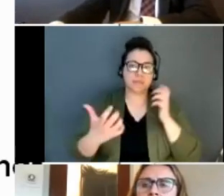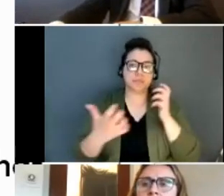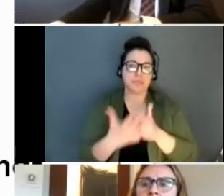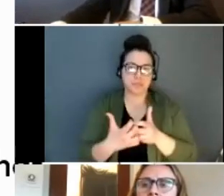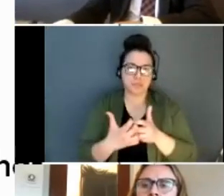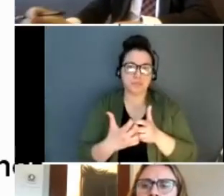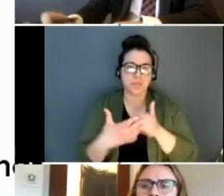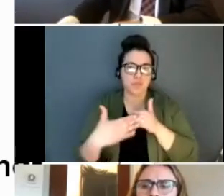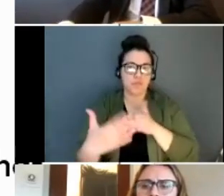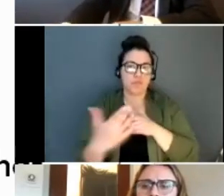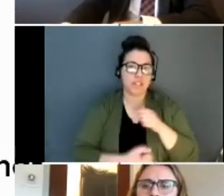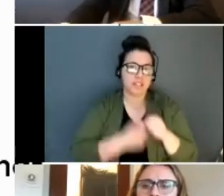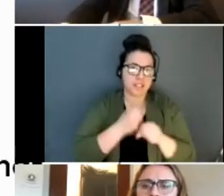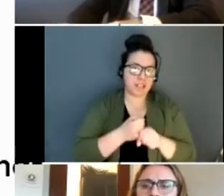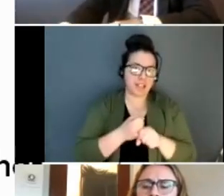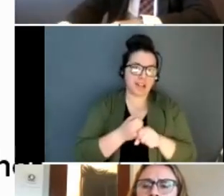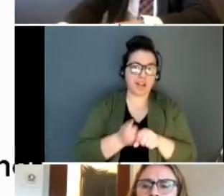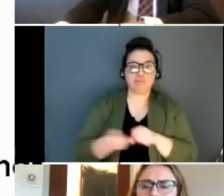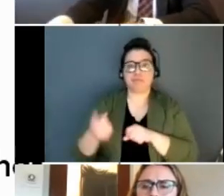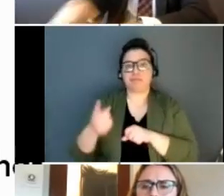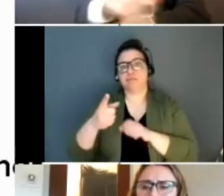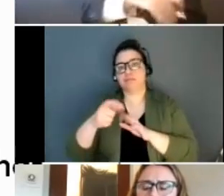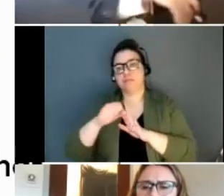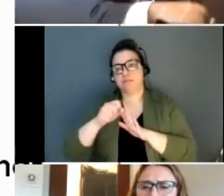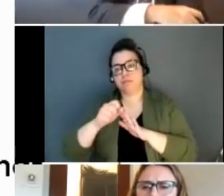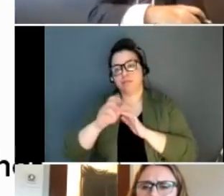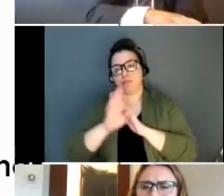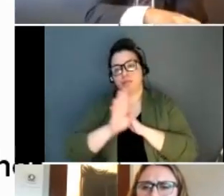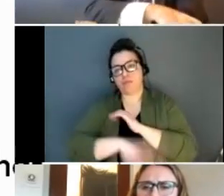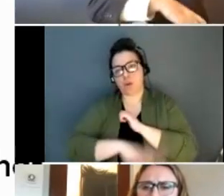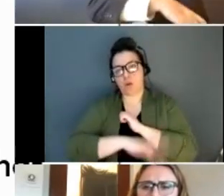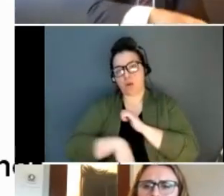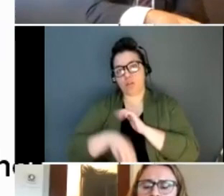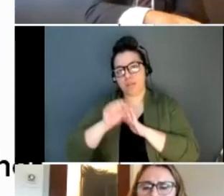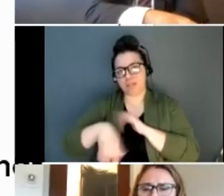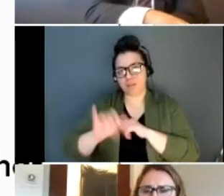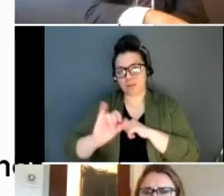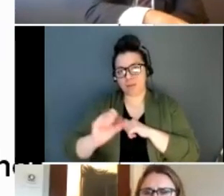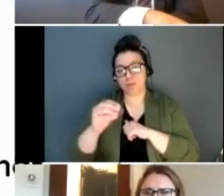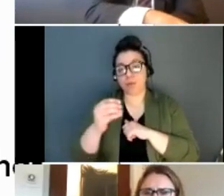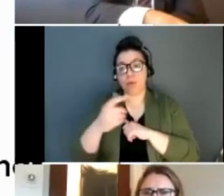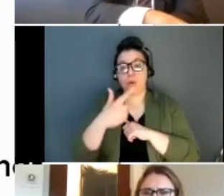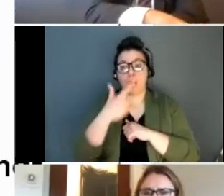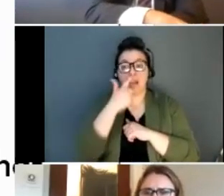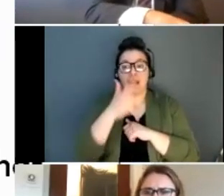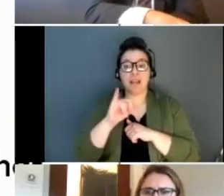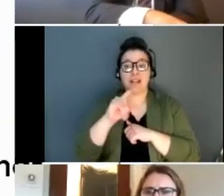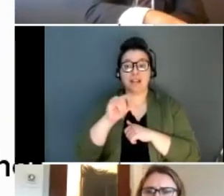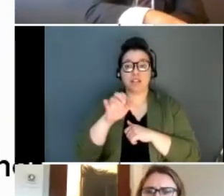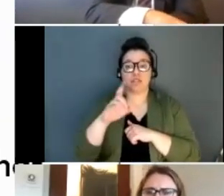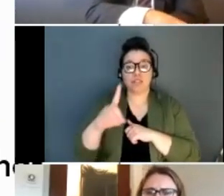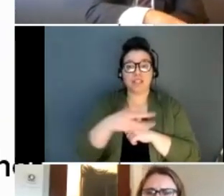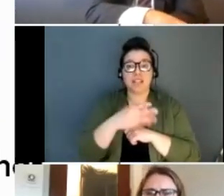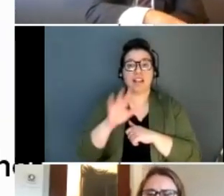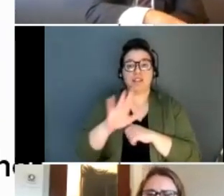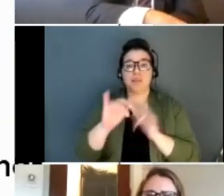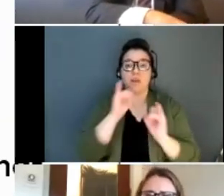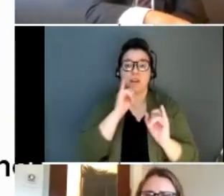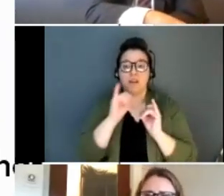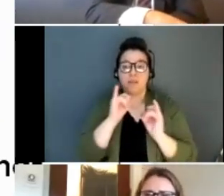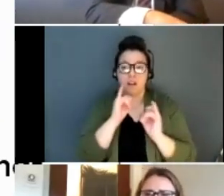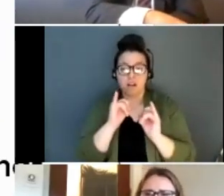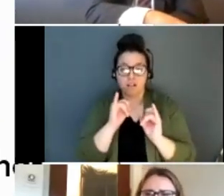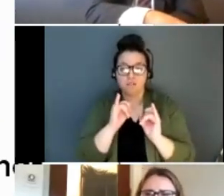this year and even into next fall. So interested and your email address, and we will be in touch. So those who missed